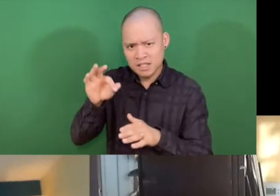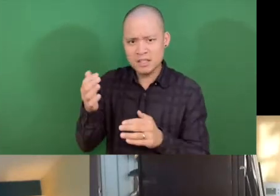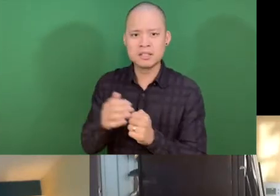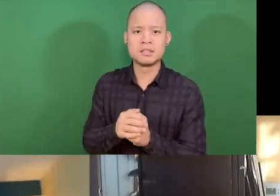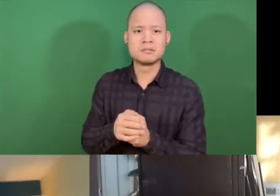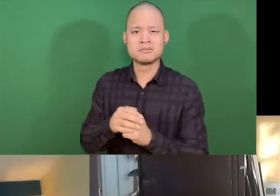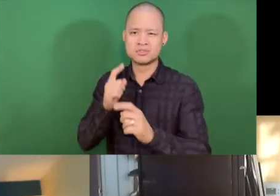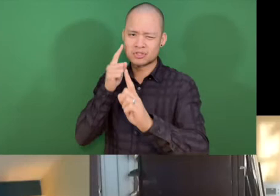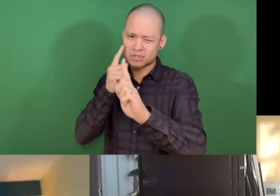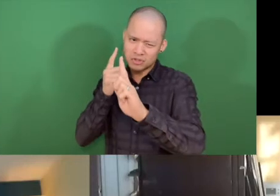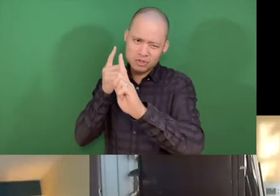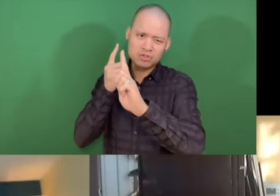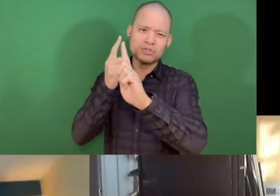and